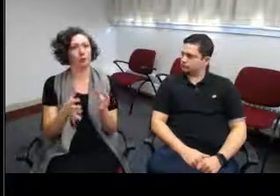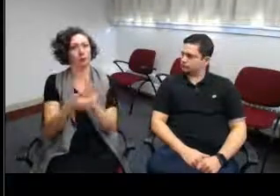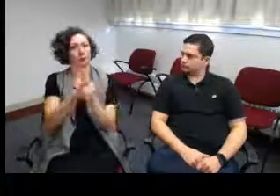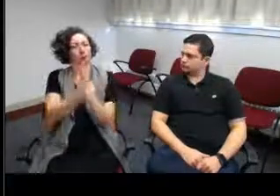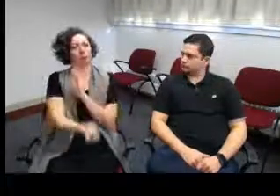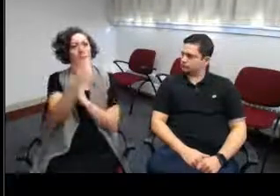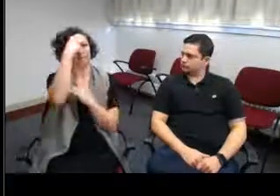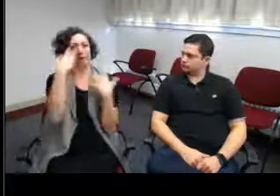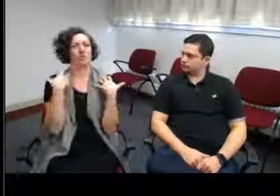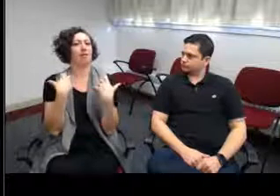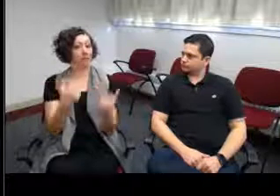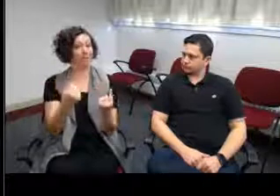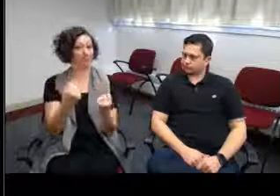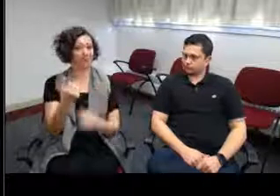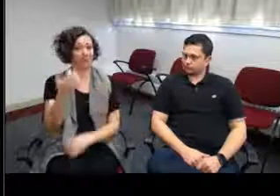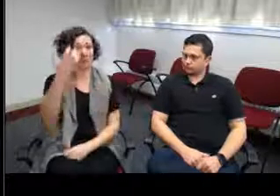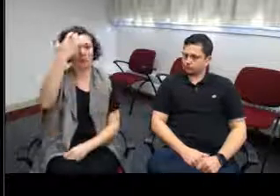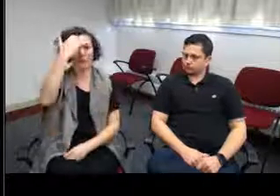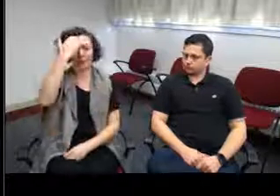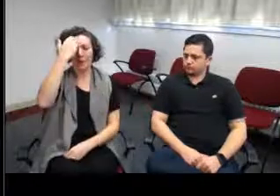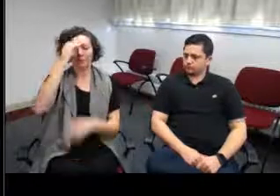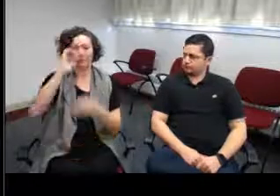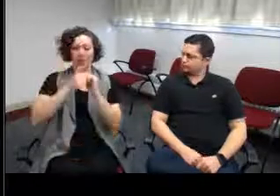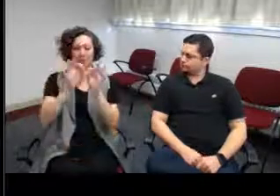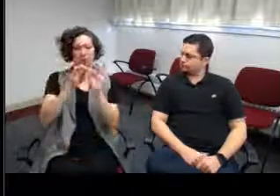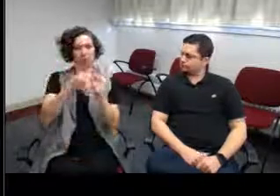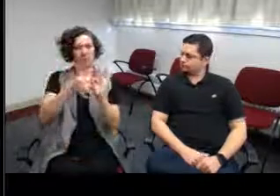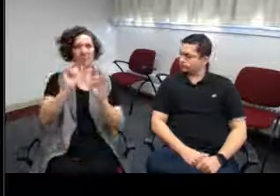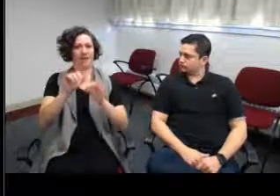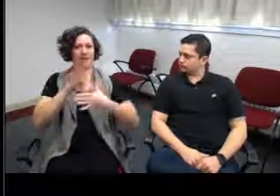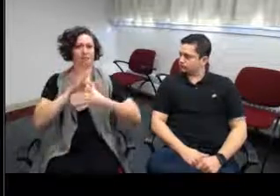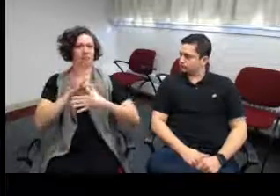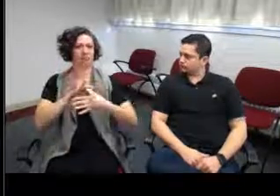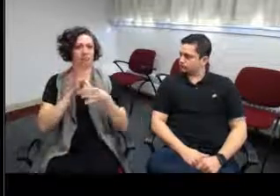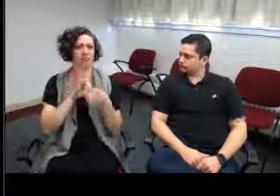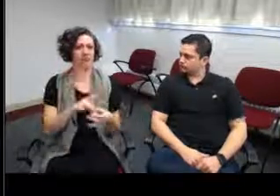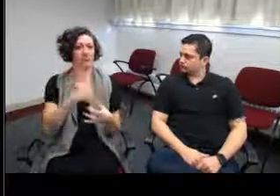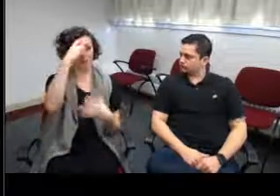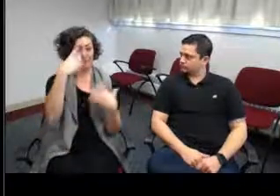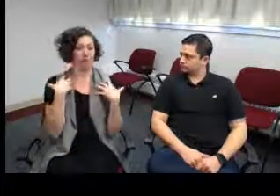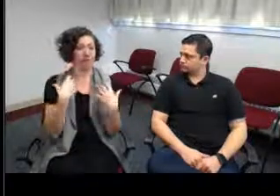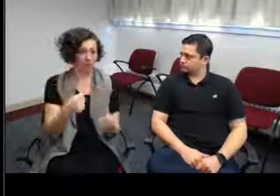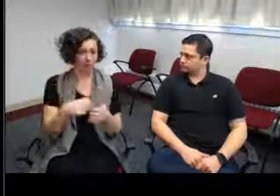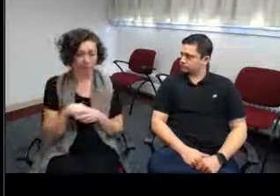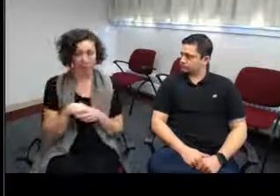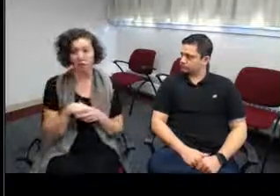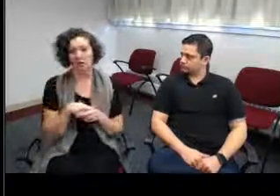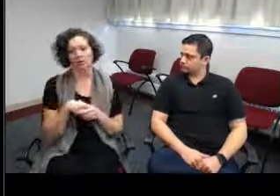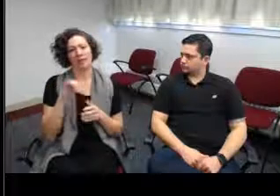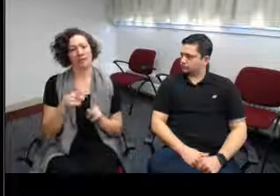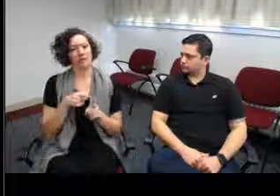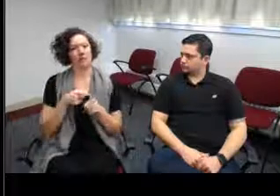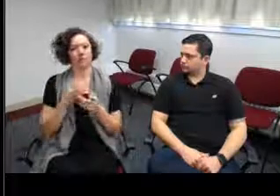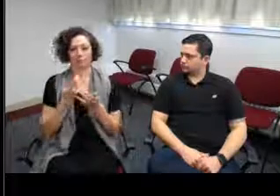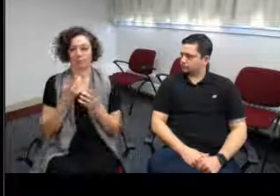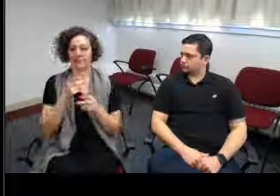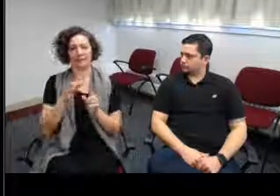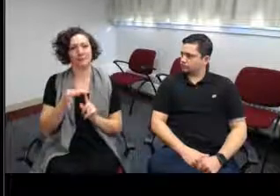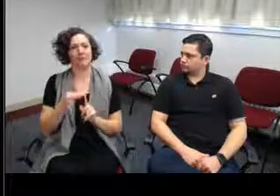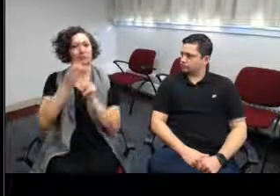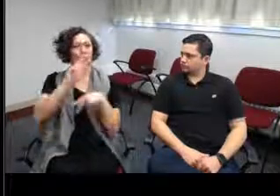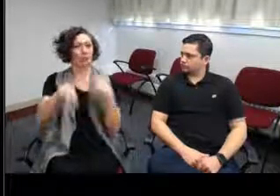What's really important too is that the interpreter brought into these situations is very qualified and